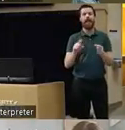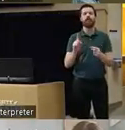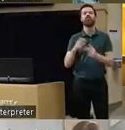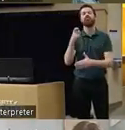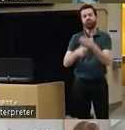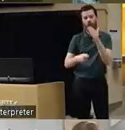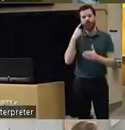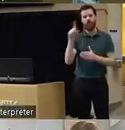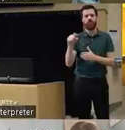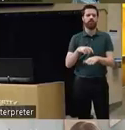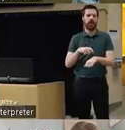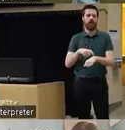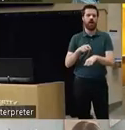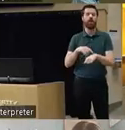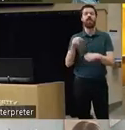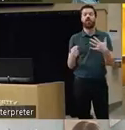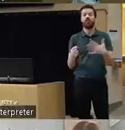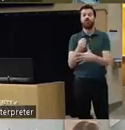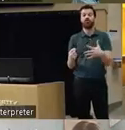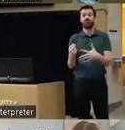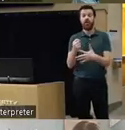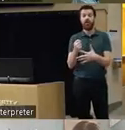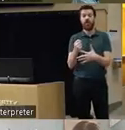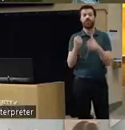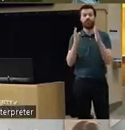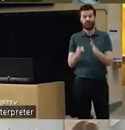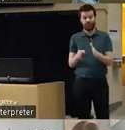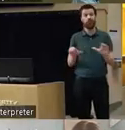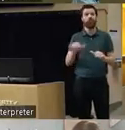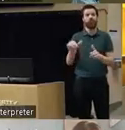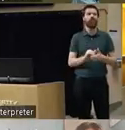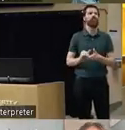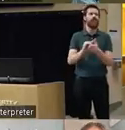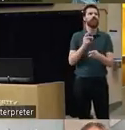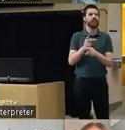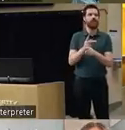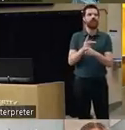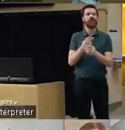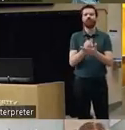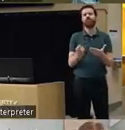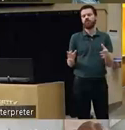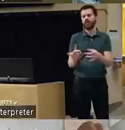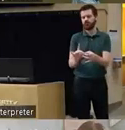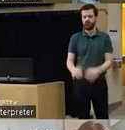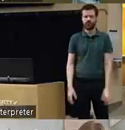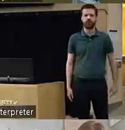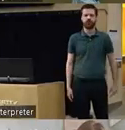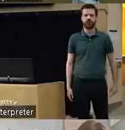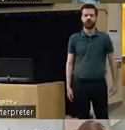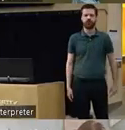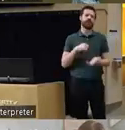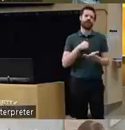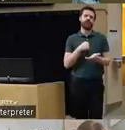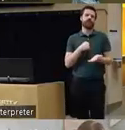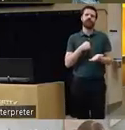for the time that the triage person is doing that kind of collaborative care and resource connection. So we do not